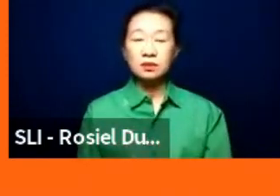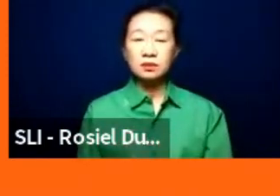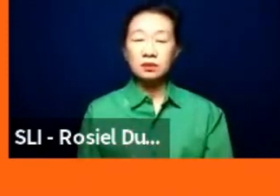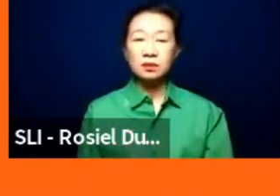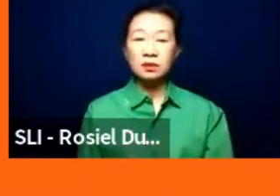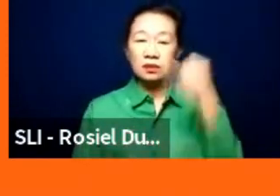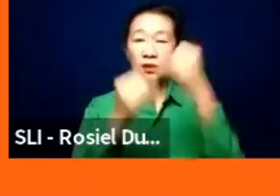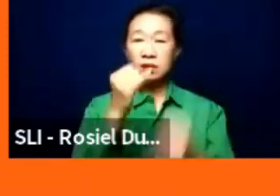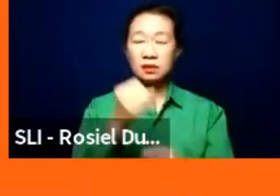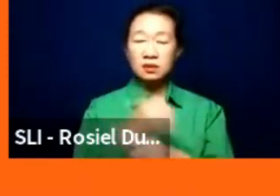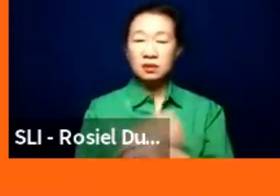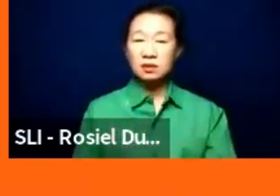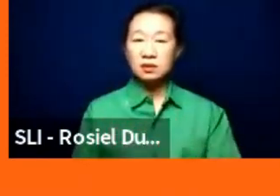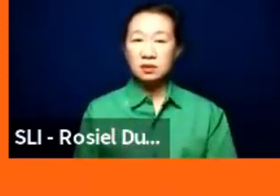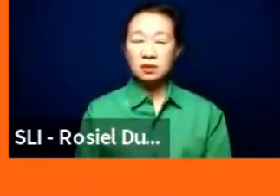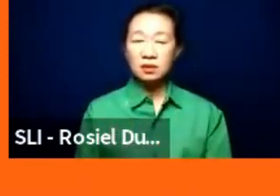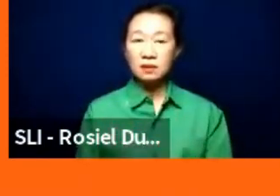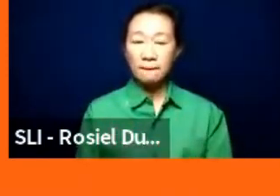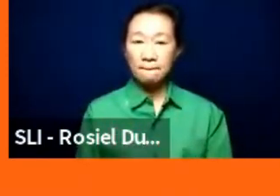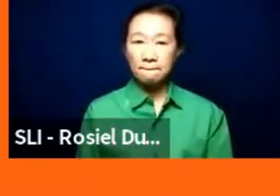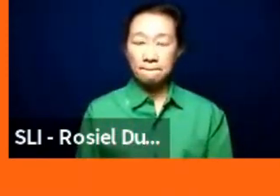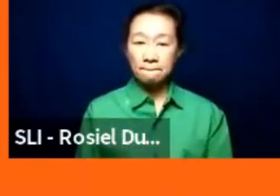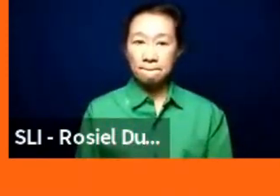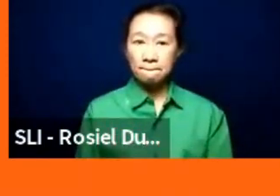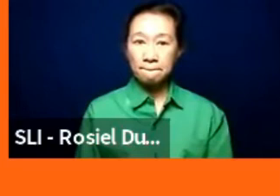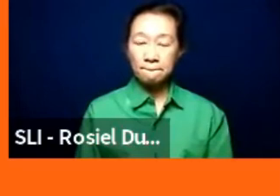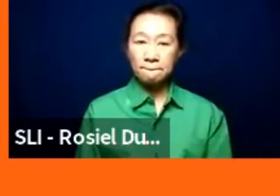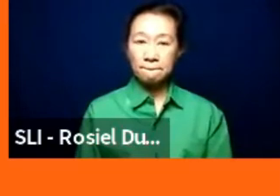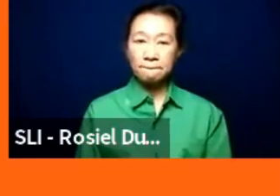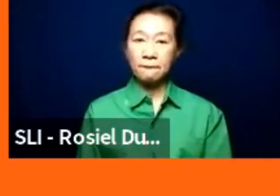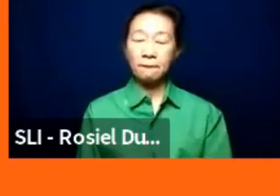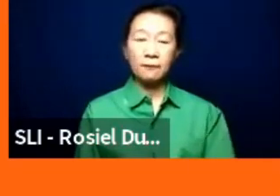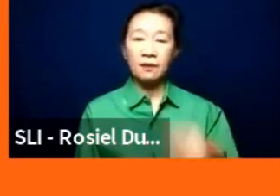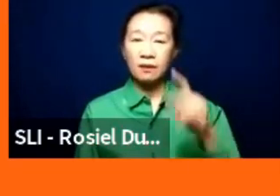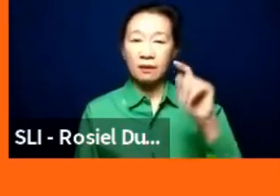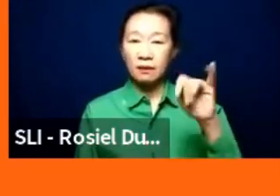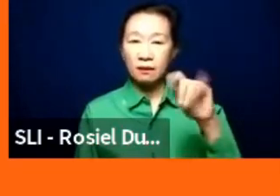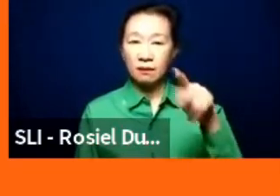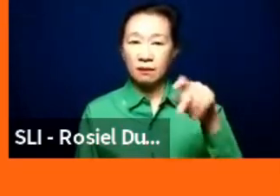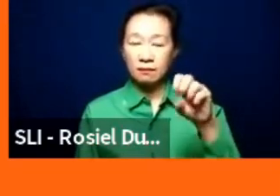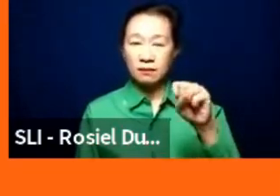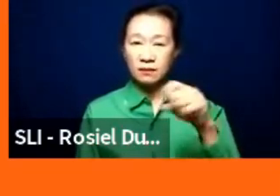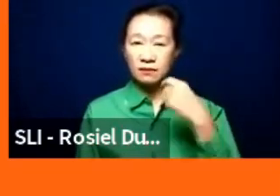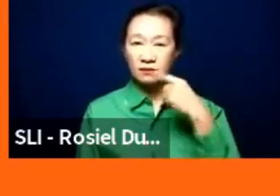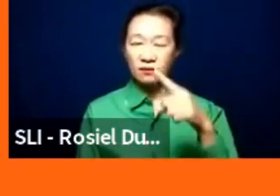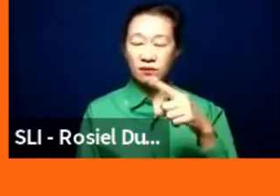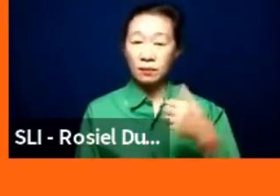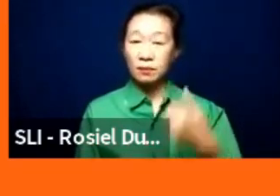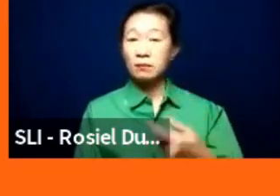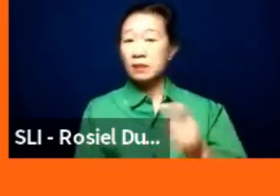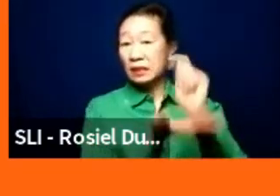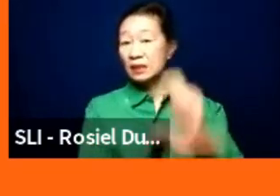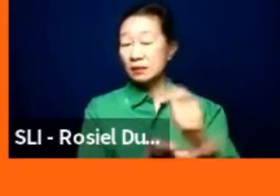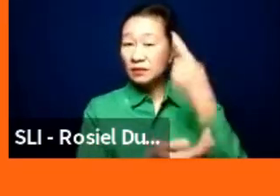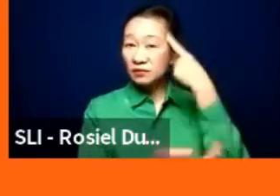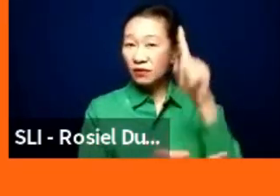last few slides. No, some tips. No, for vocational training at home, especially now that we have a